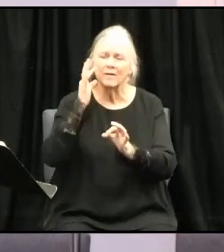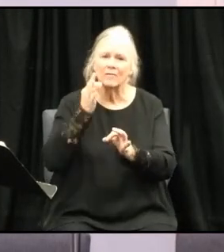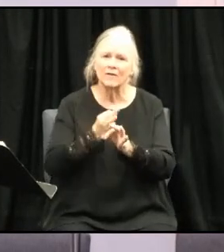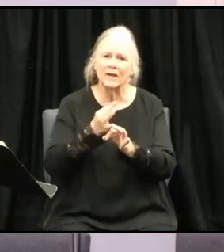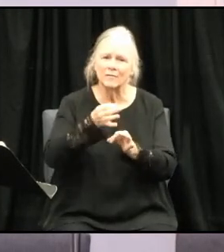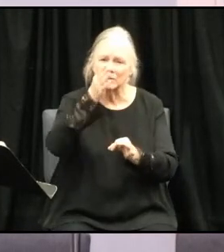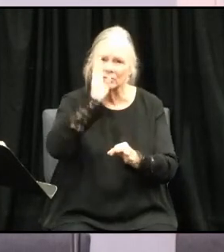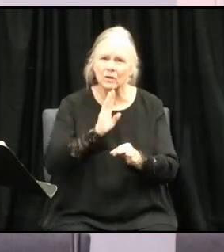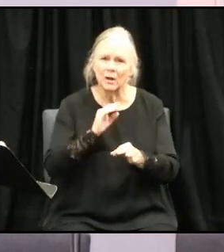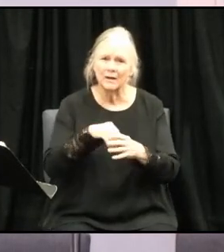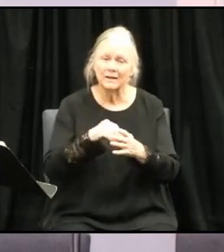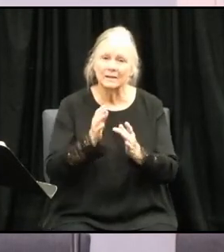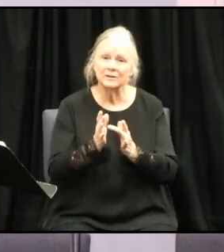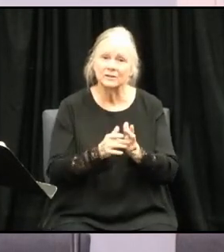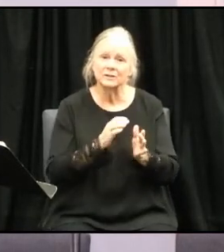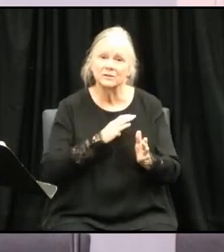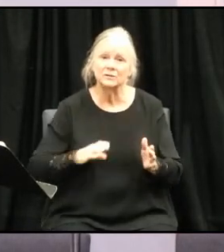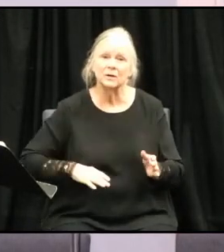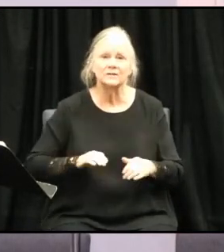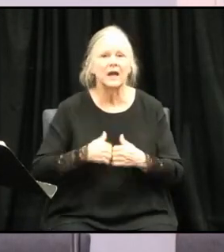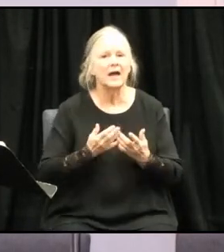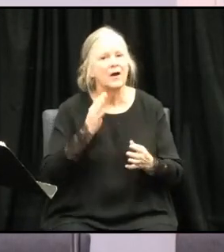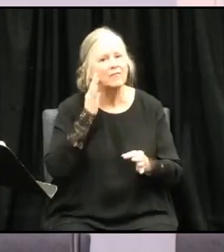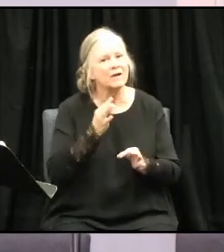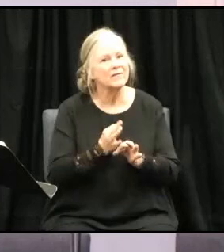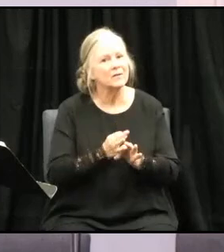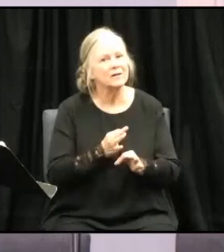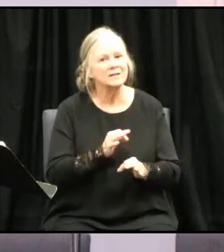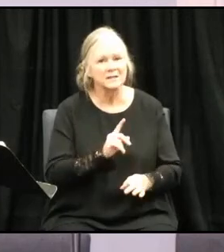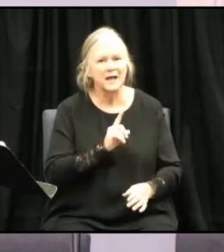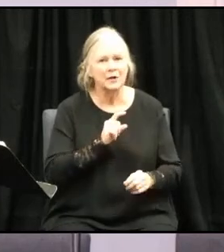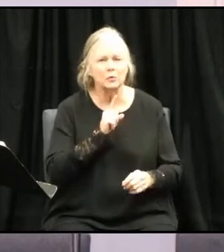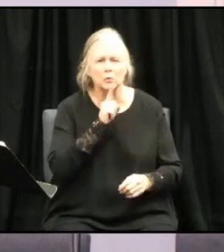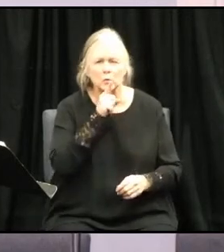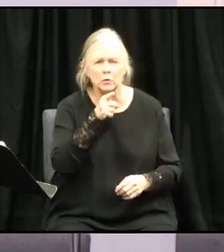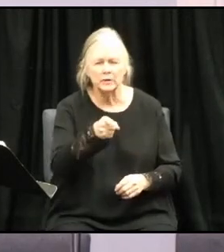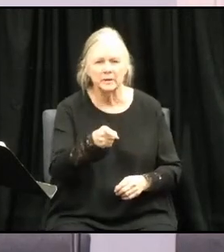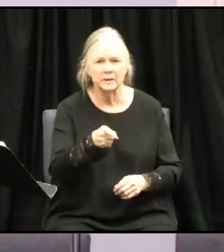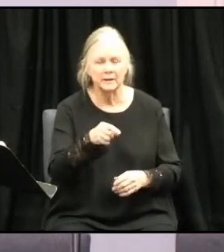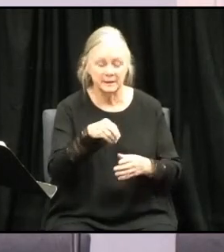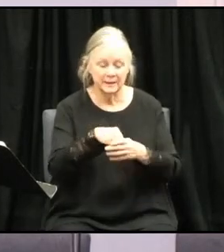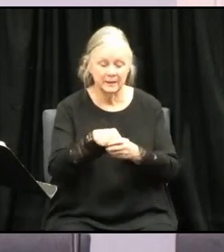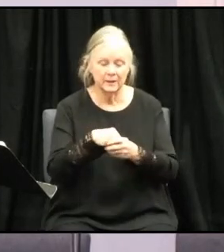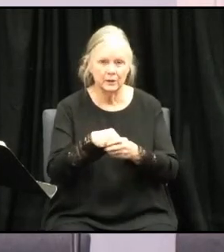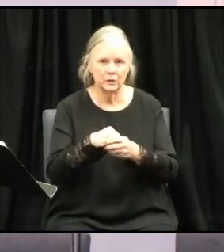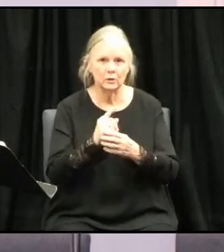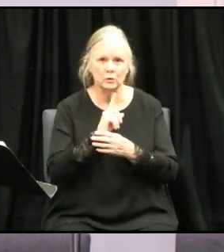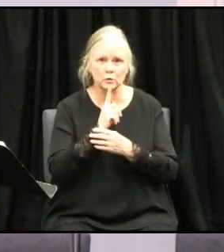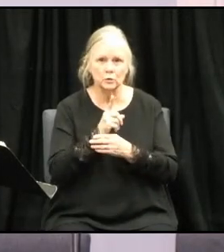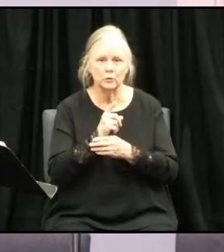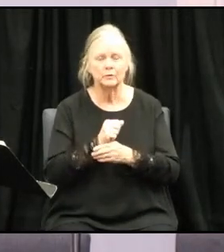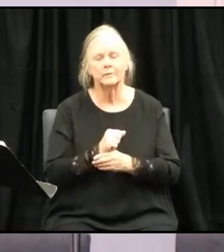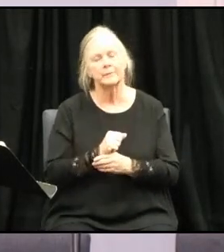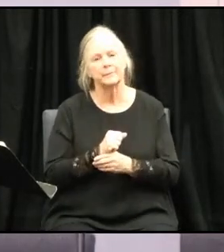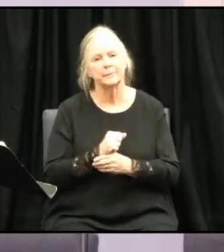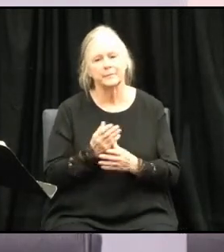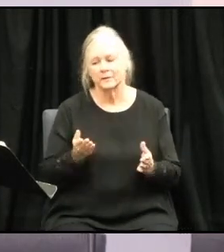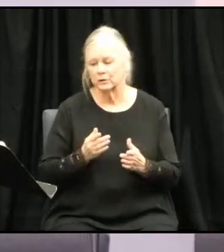faithful is that really in truth? Well, in truth, here's where this starts for